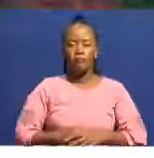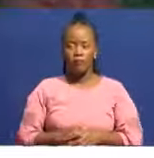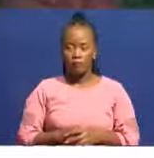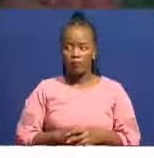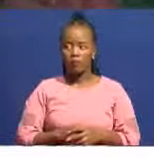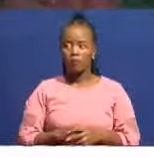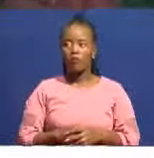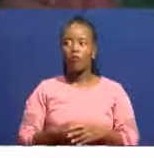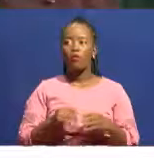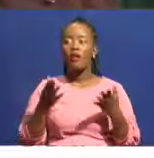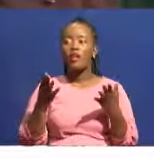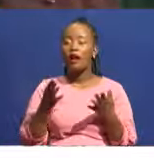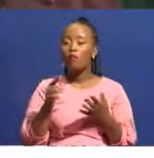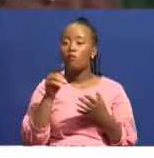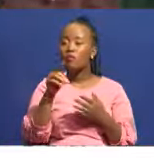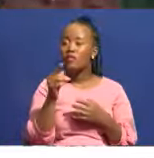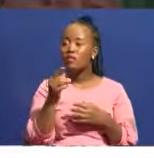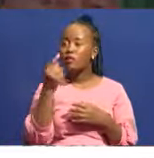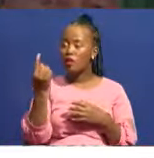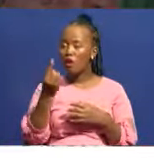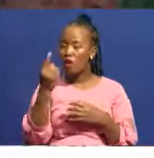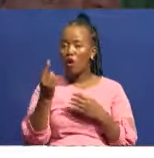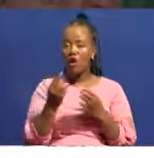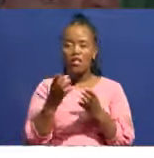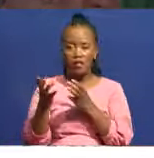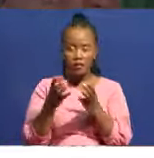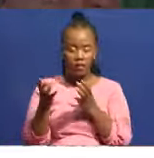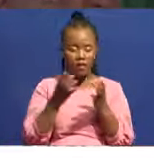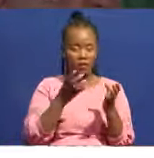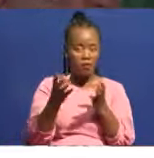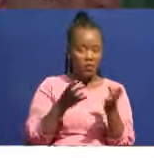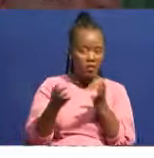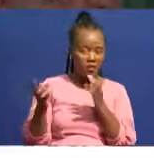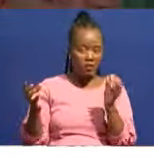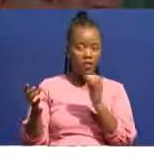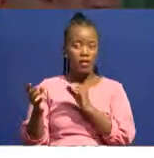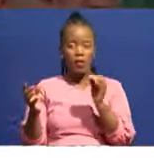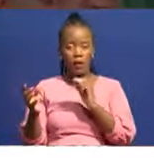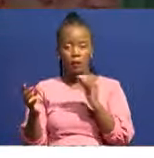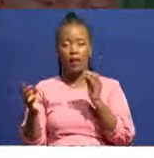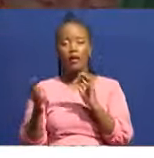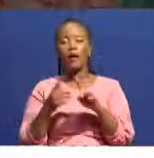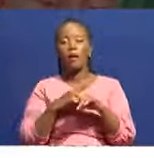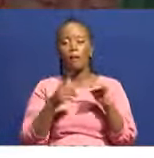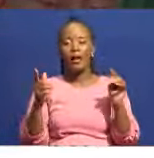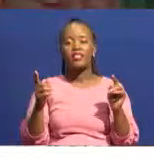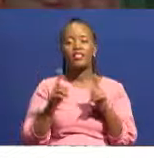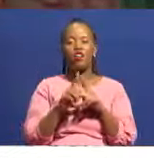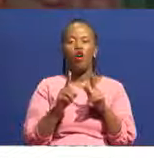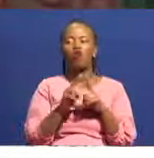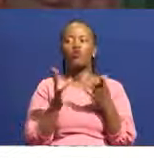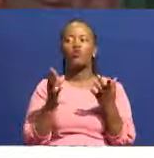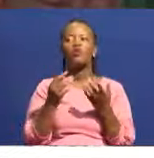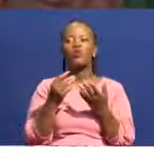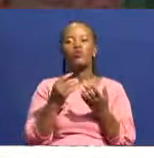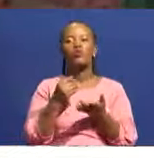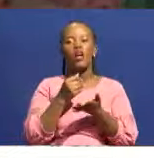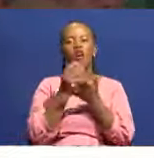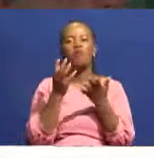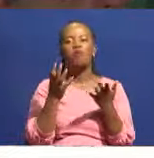Kwa hivyo sio biashara peke yake, ni pia kusaidia especially wale ambao unaona